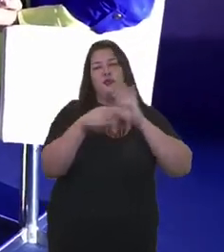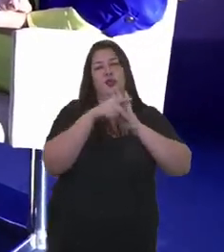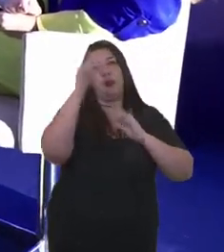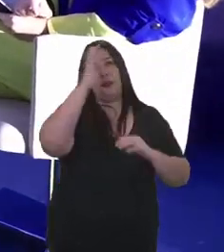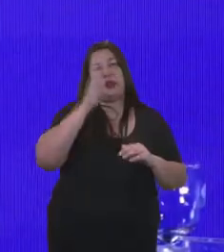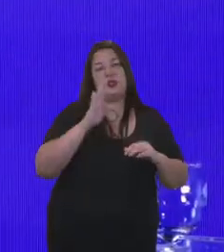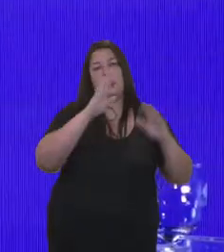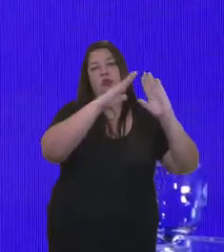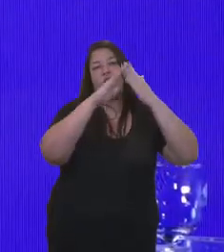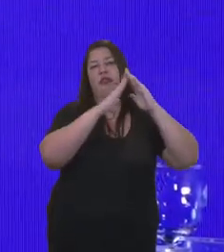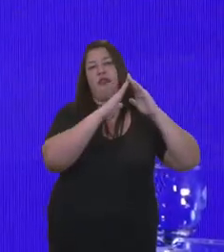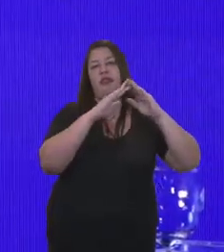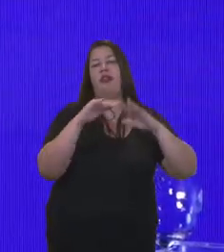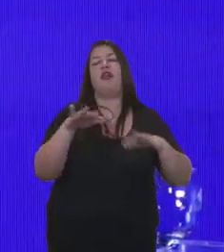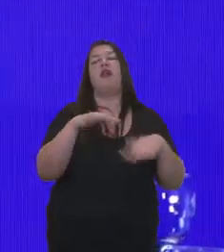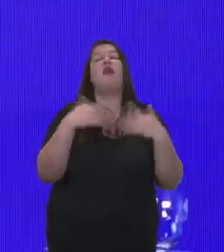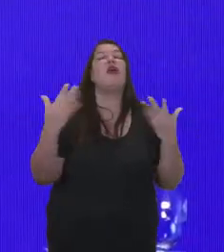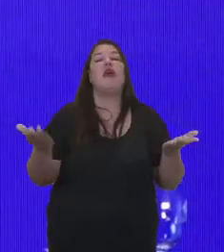slums?